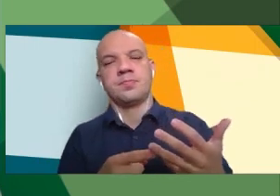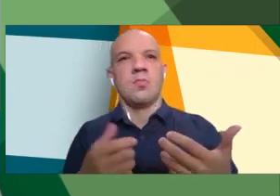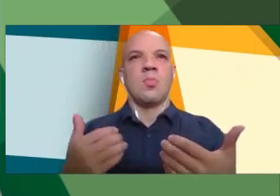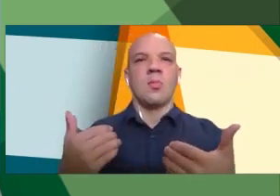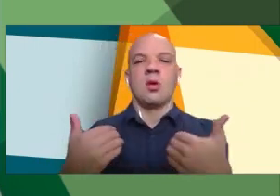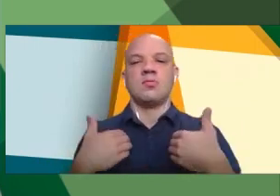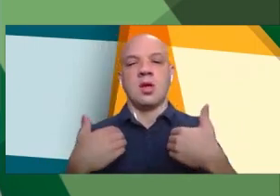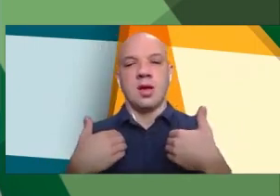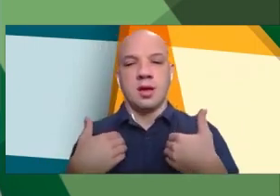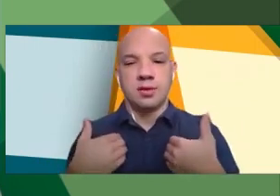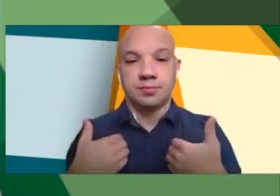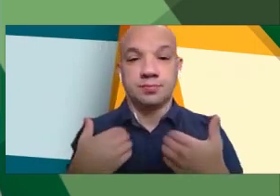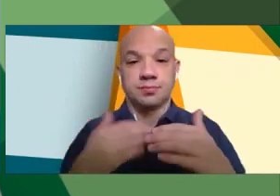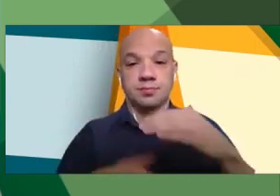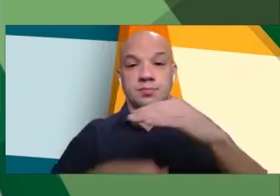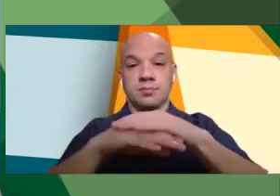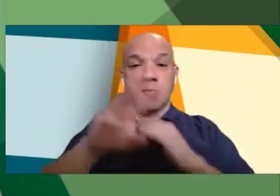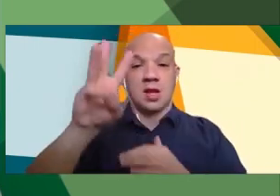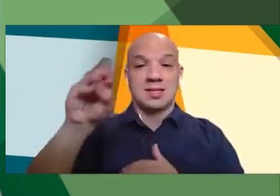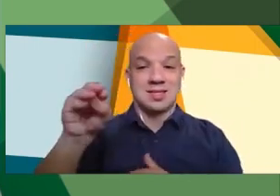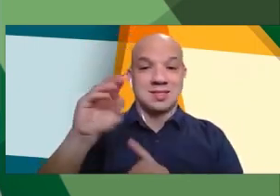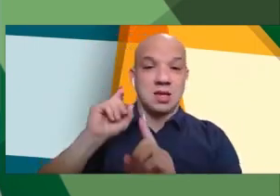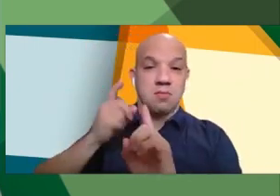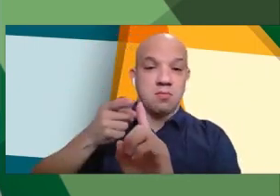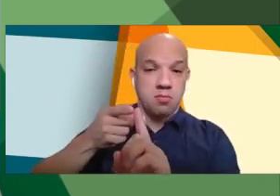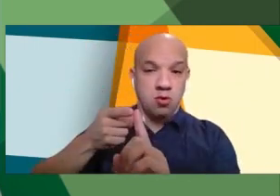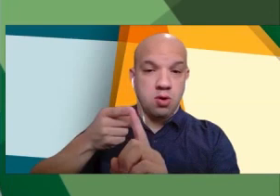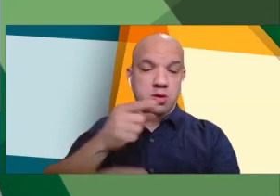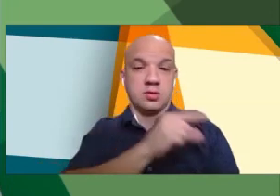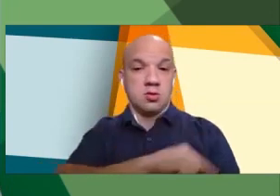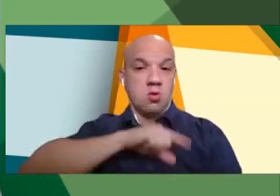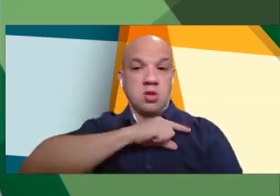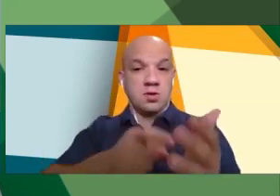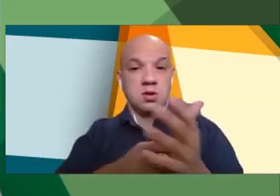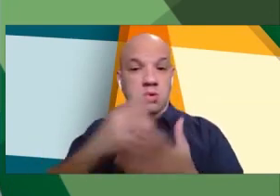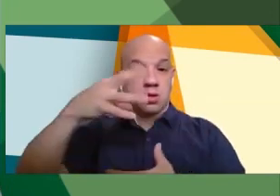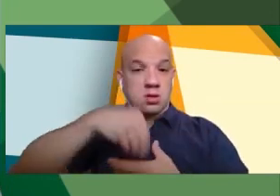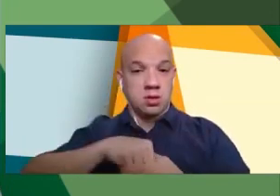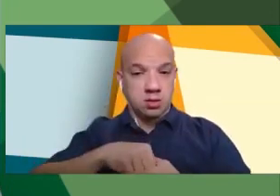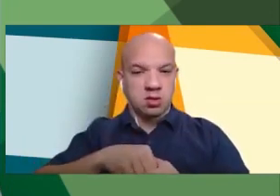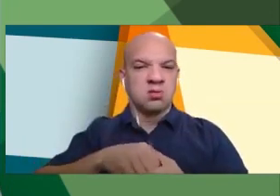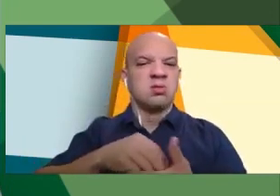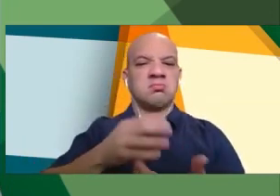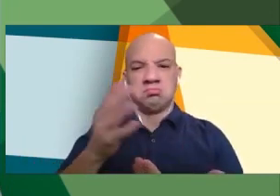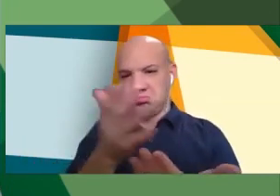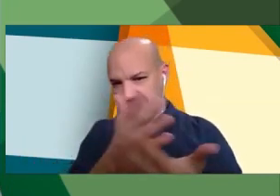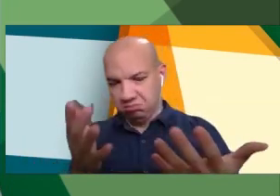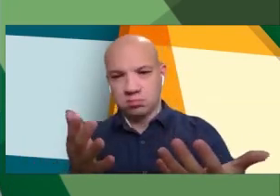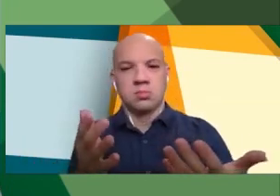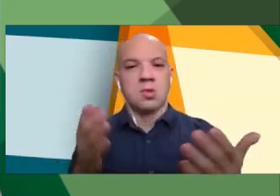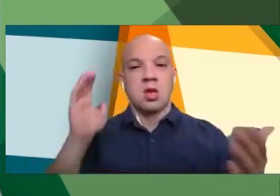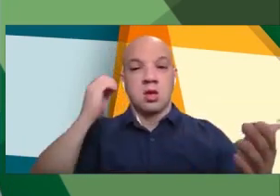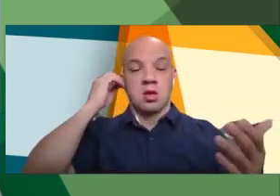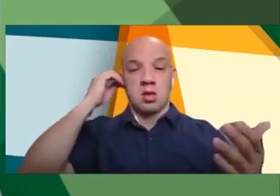maximum score of 60 points. Qualification requirements includes, among others, comparable